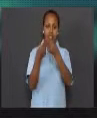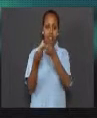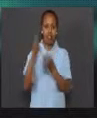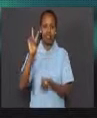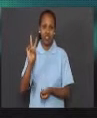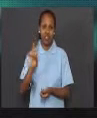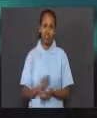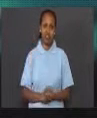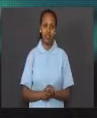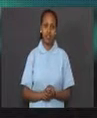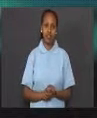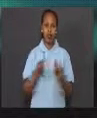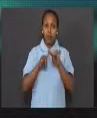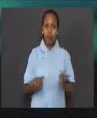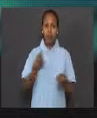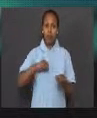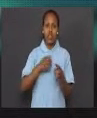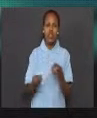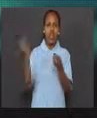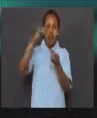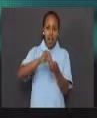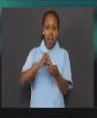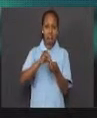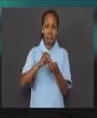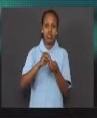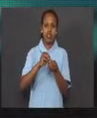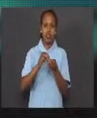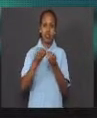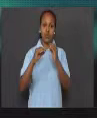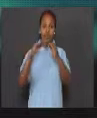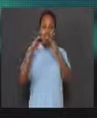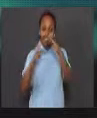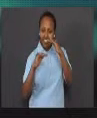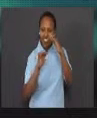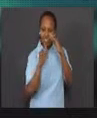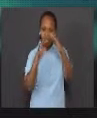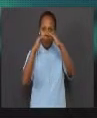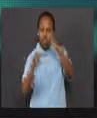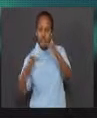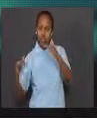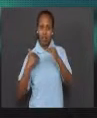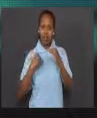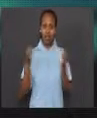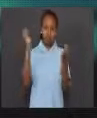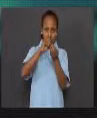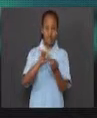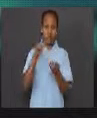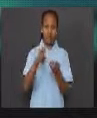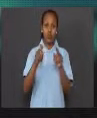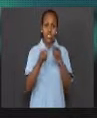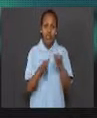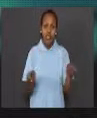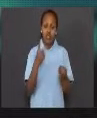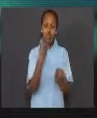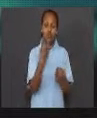v. But we will add a subscript to each letter to differentiate between